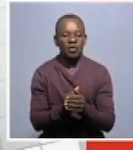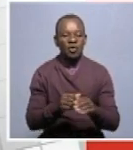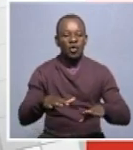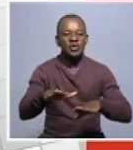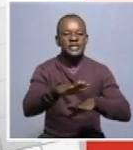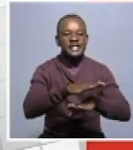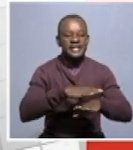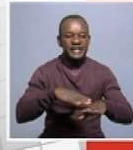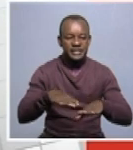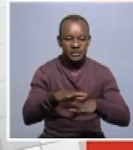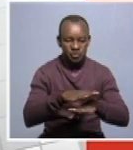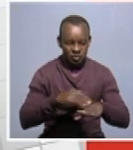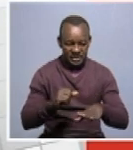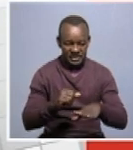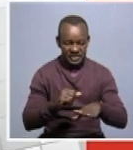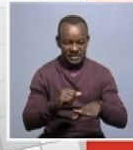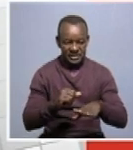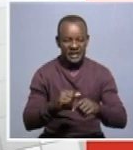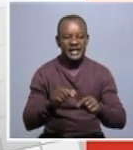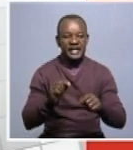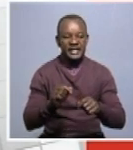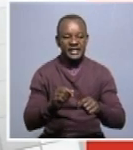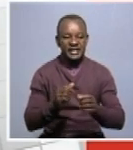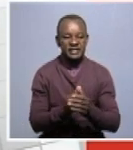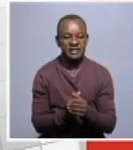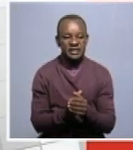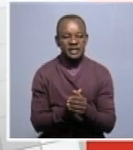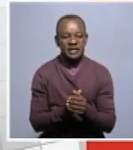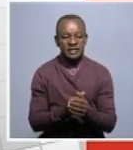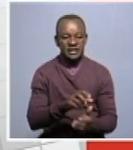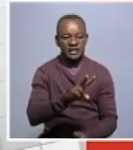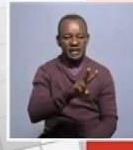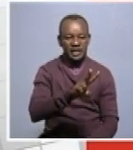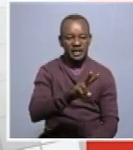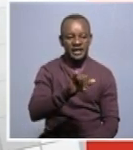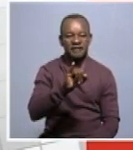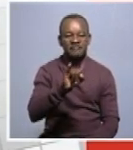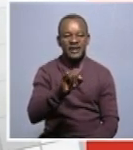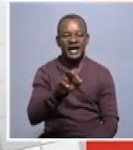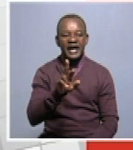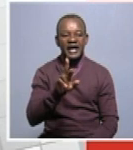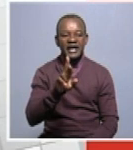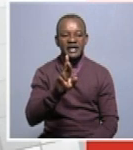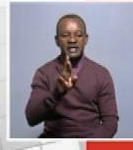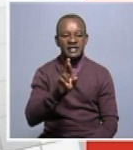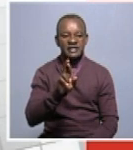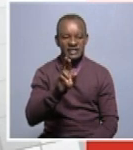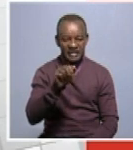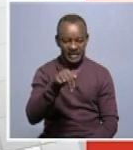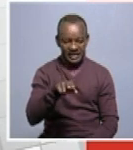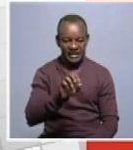structural changes on the virus, and that results in some functional